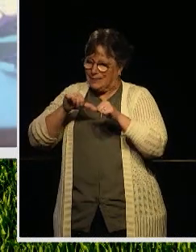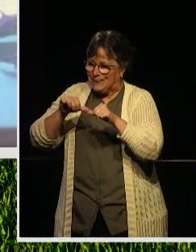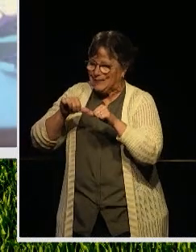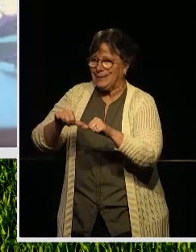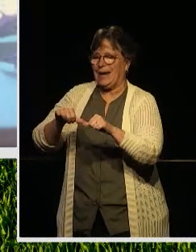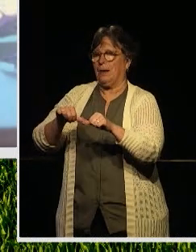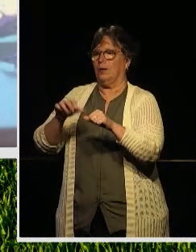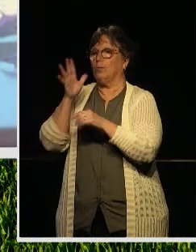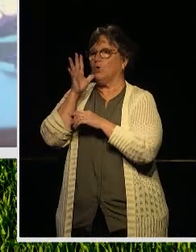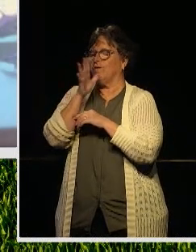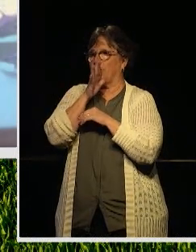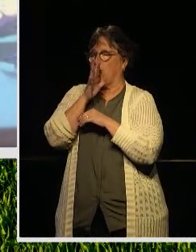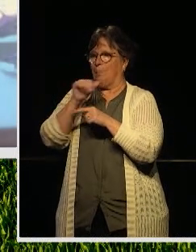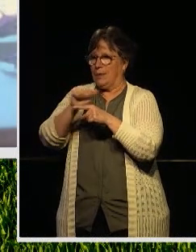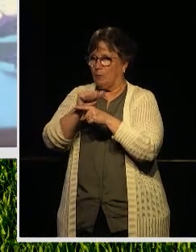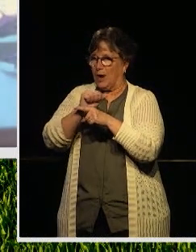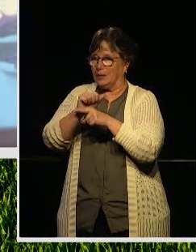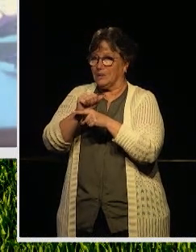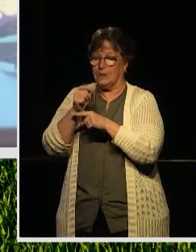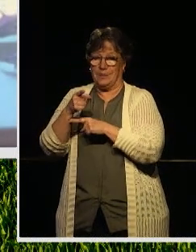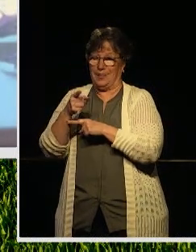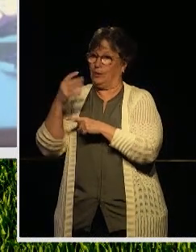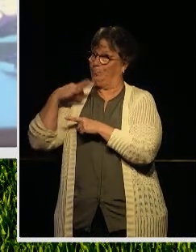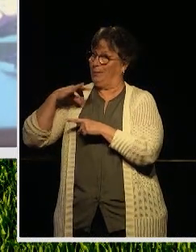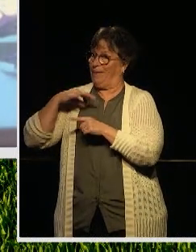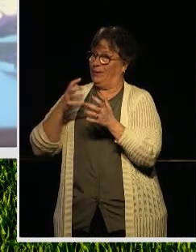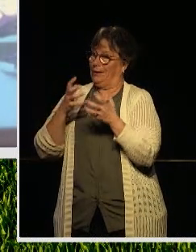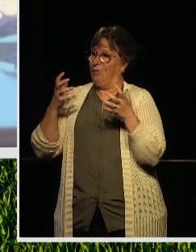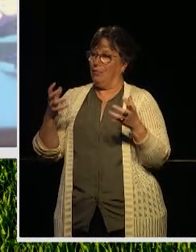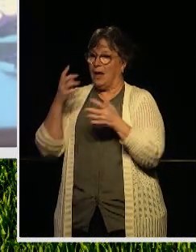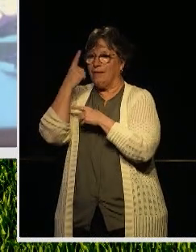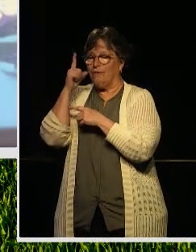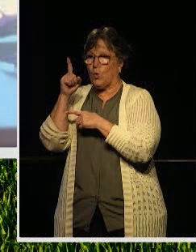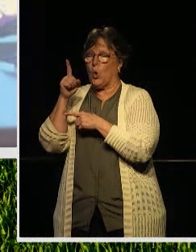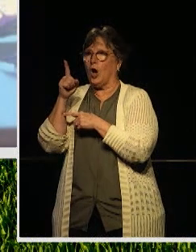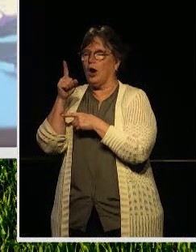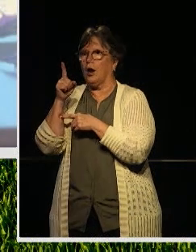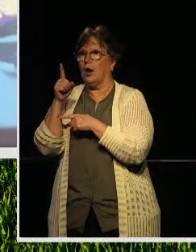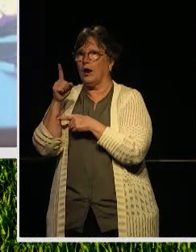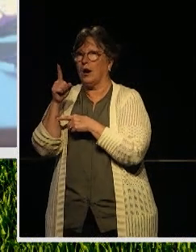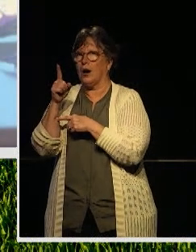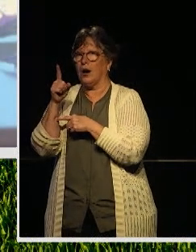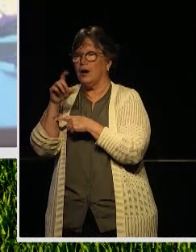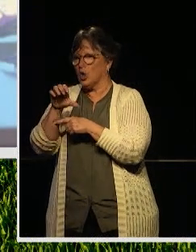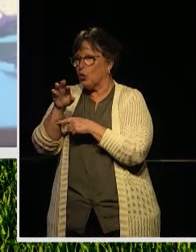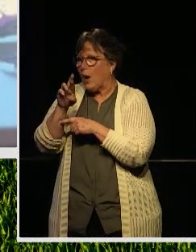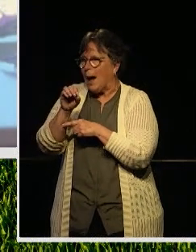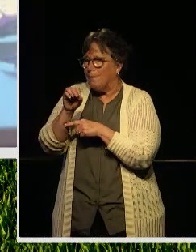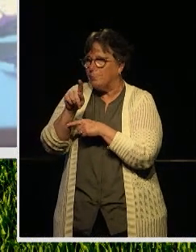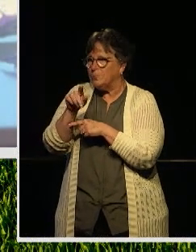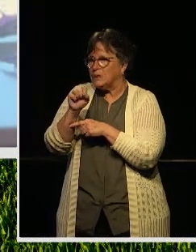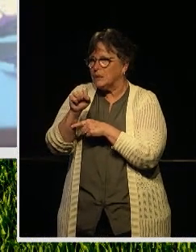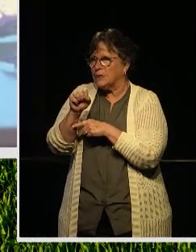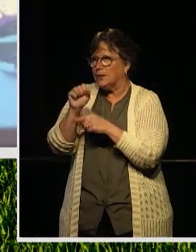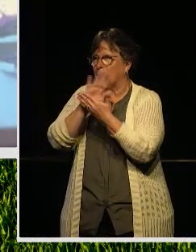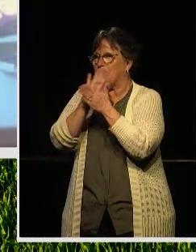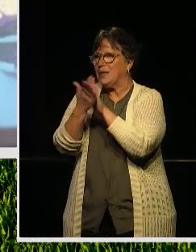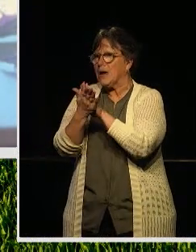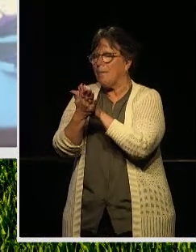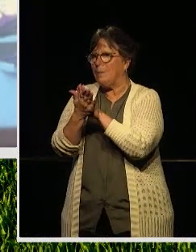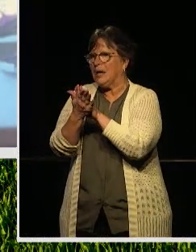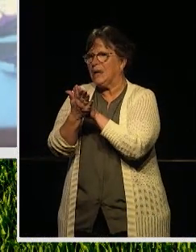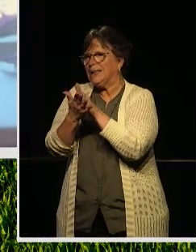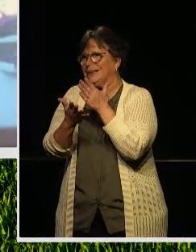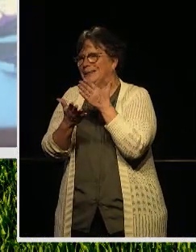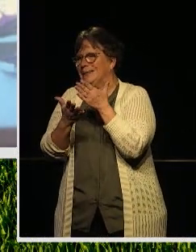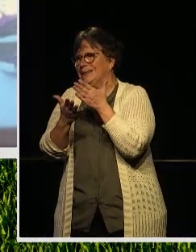practices, there's a lot of benefit for commercializing those crops more collective with the consumer with a higher